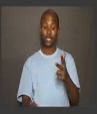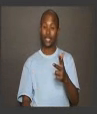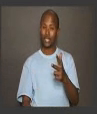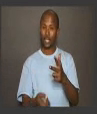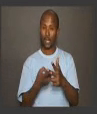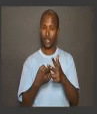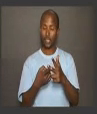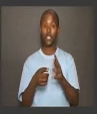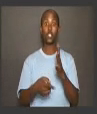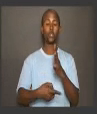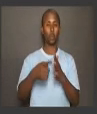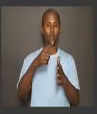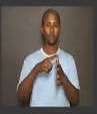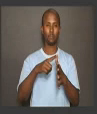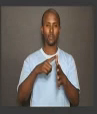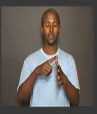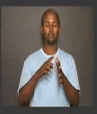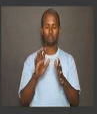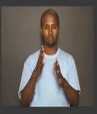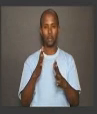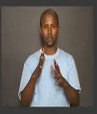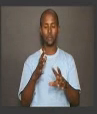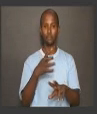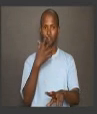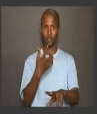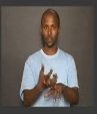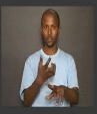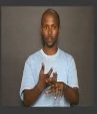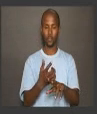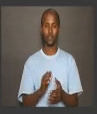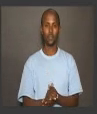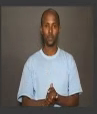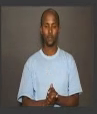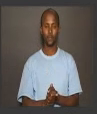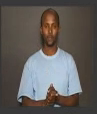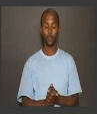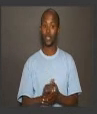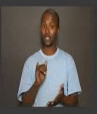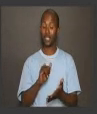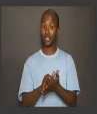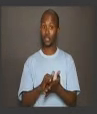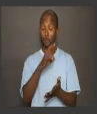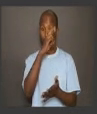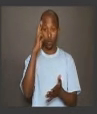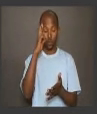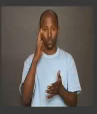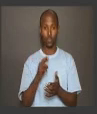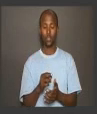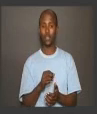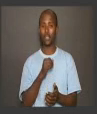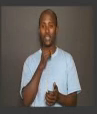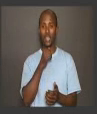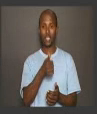The third sequence might have been a bit tricky, students. That is